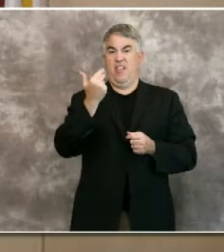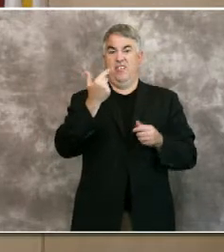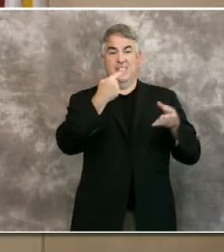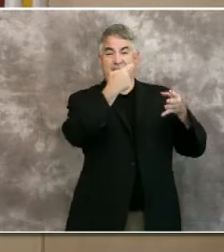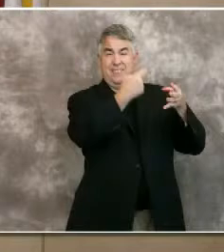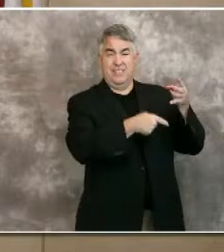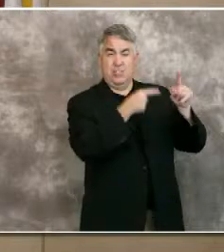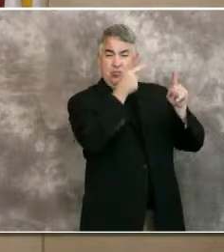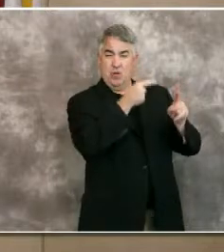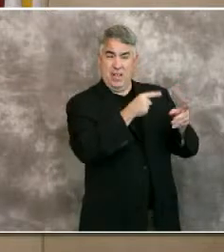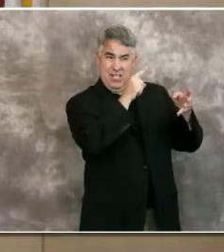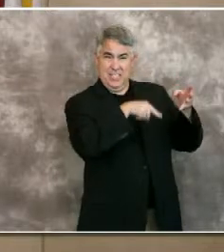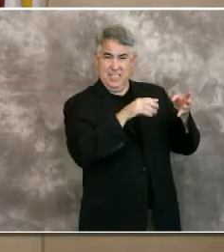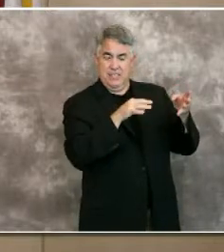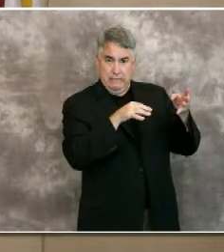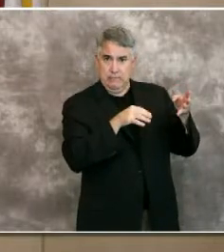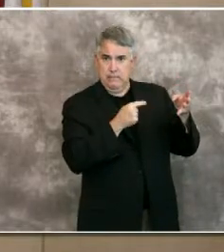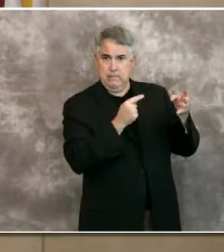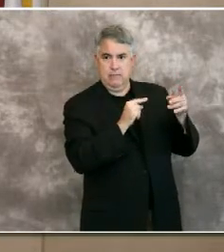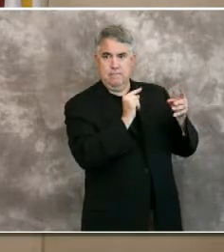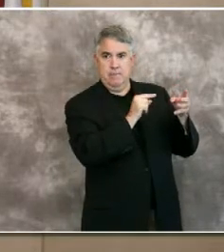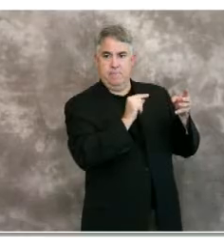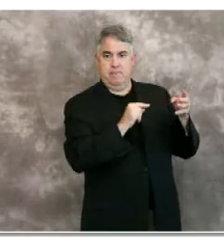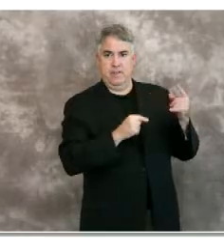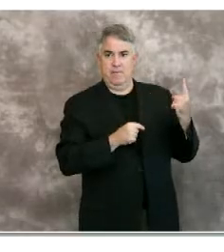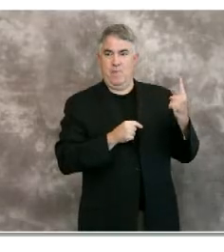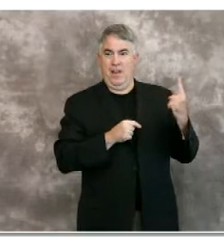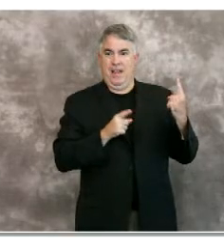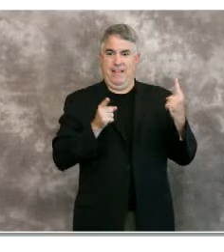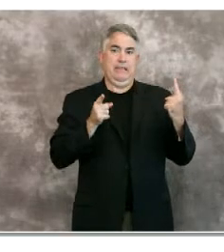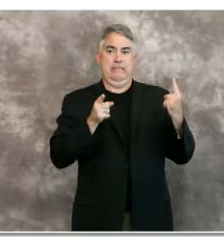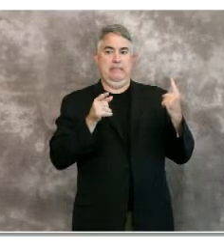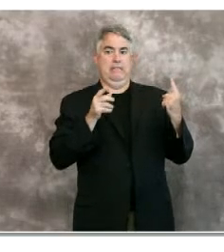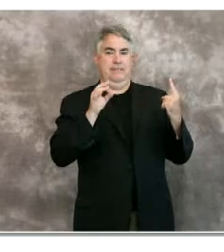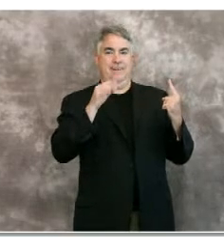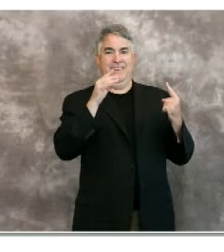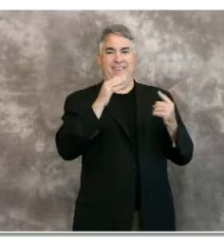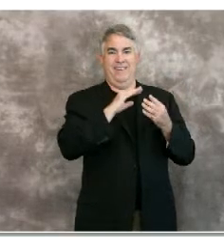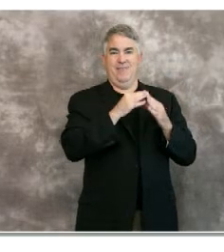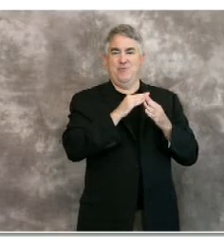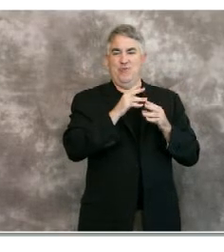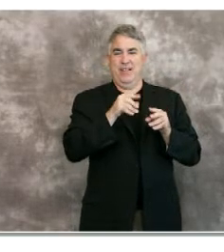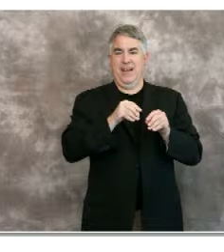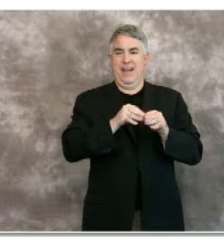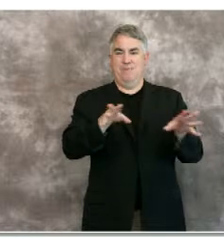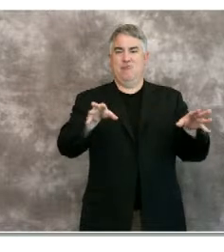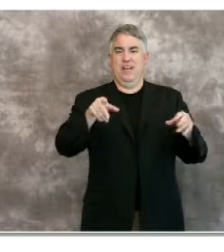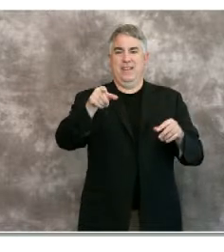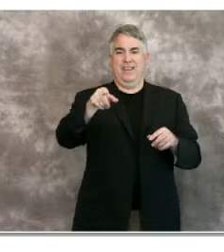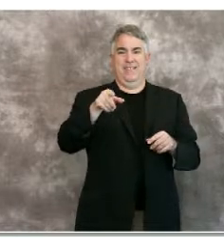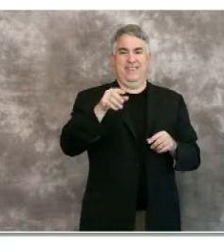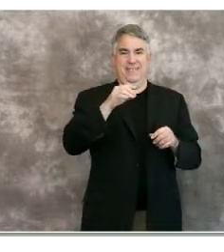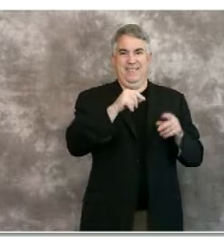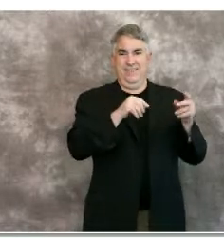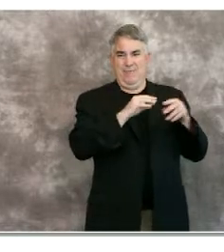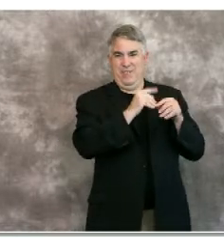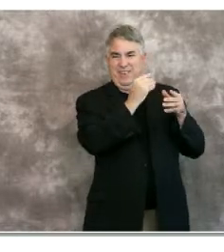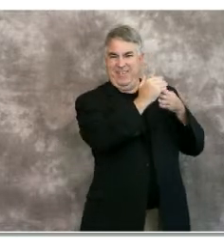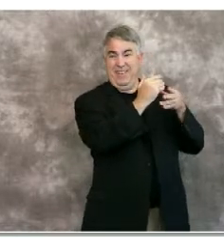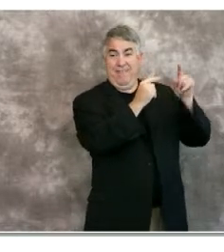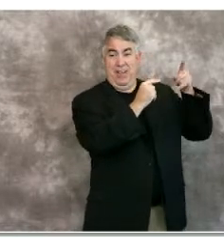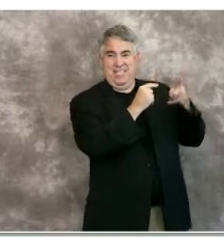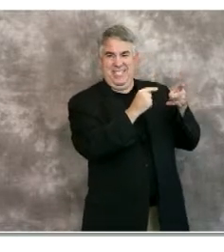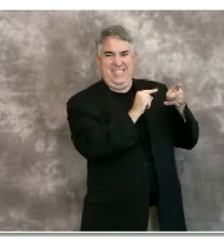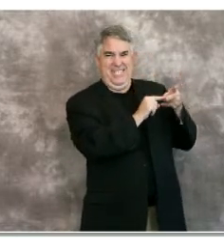of concern is related to community outbreaks, as Supervisor Fletcher has stated, and you will see it's number 2 on this